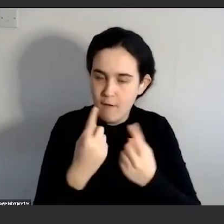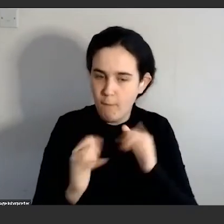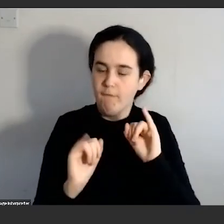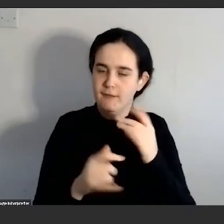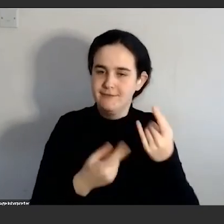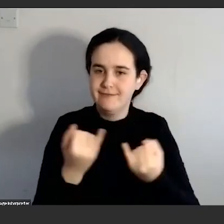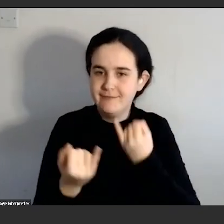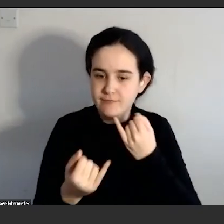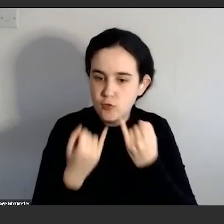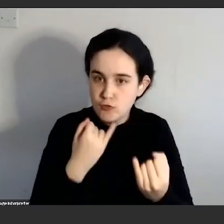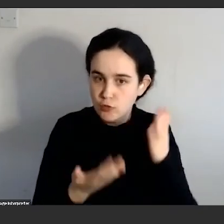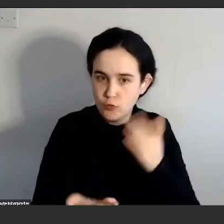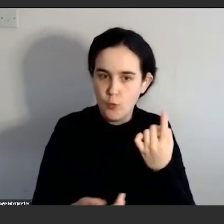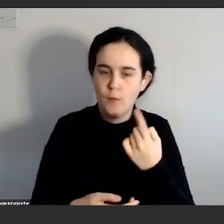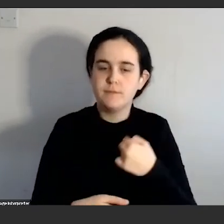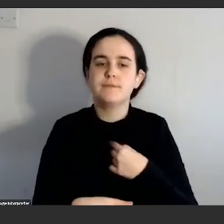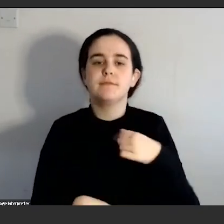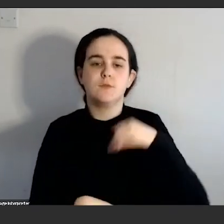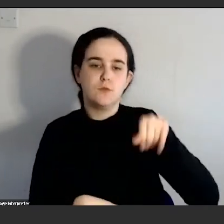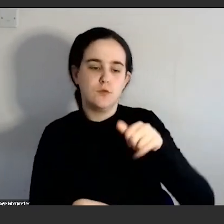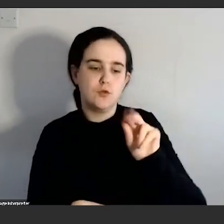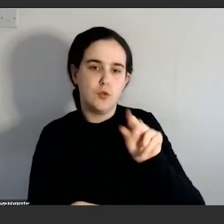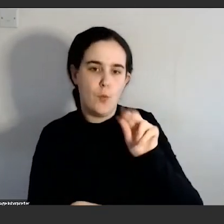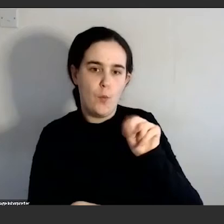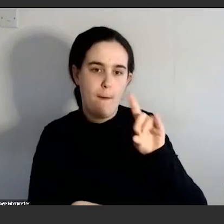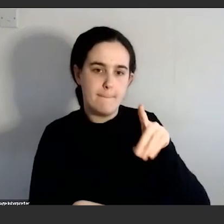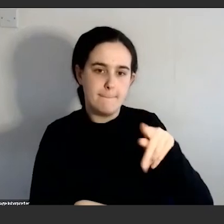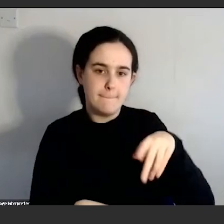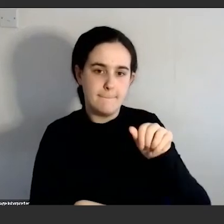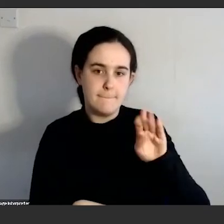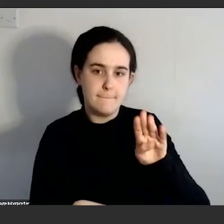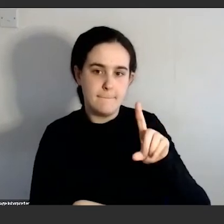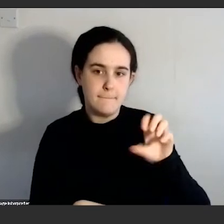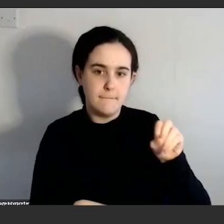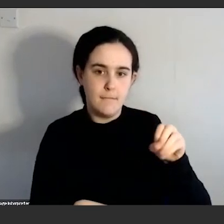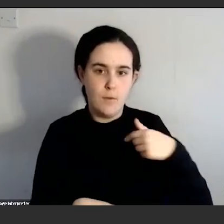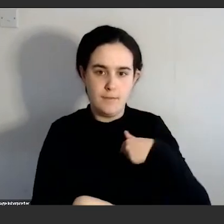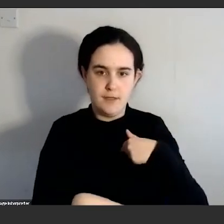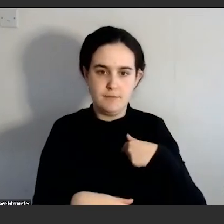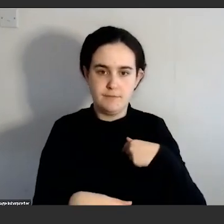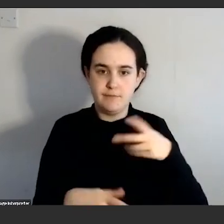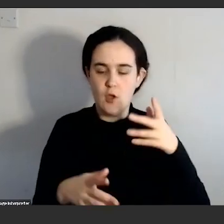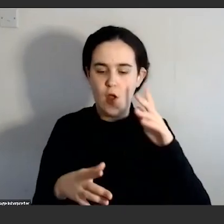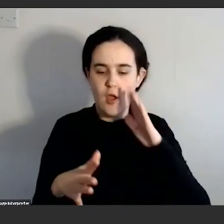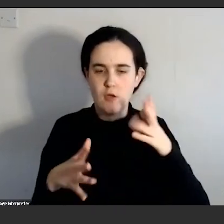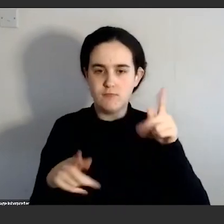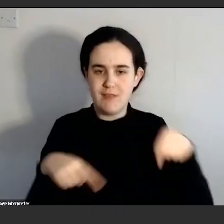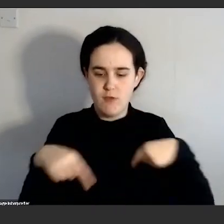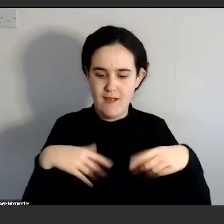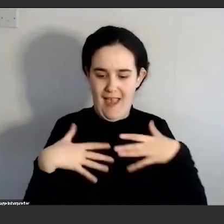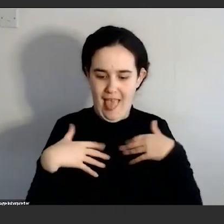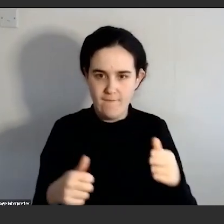we're asking for inclusion, is this will save you money in the long